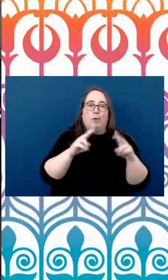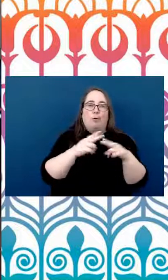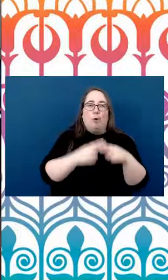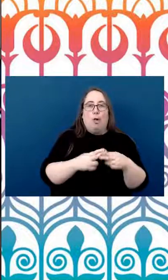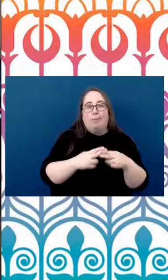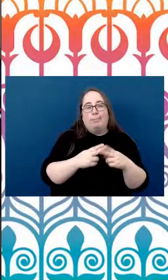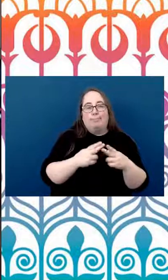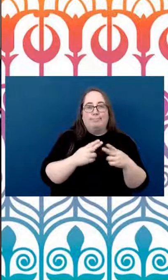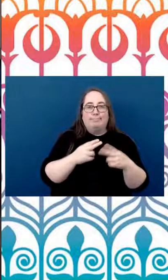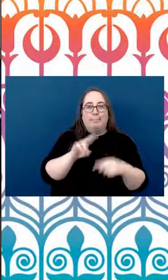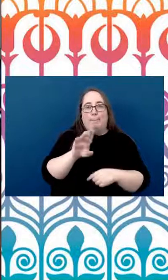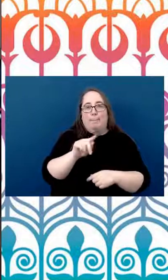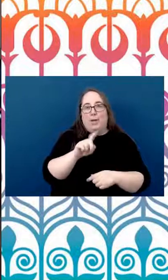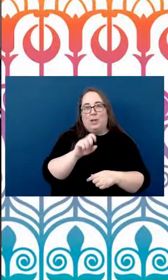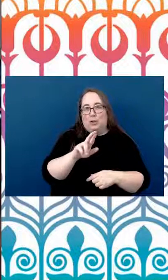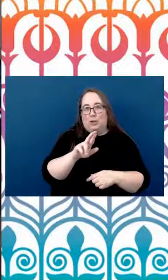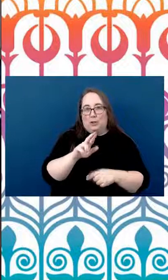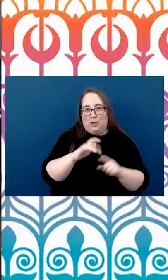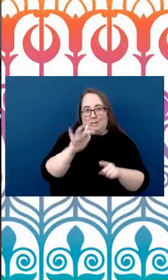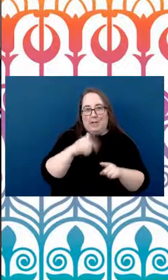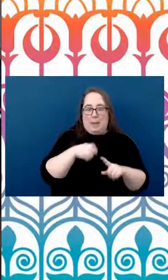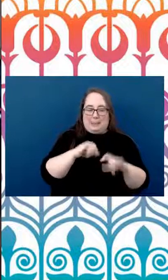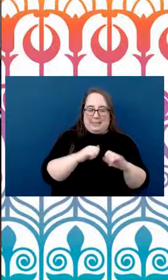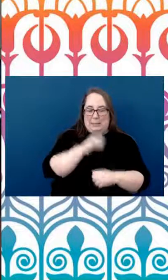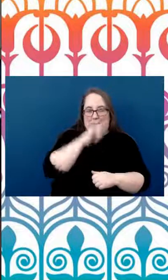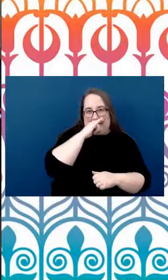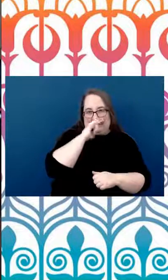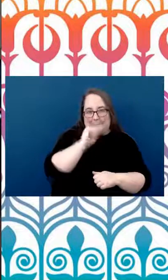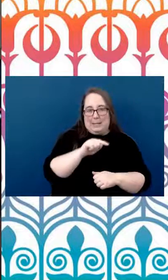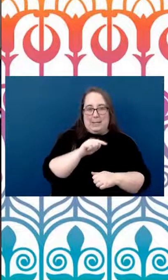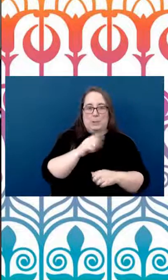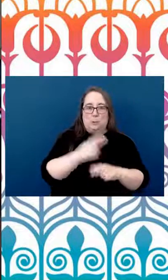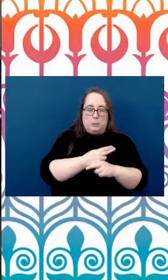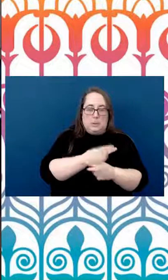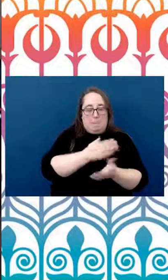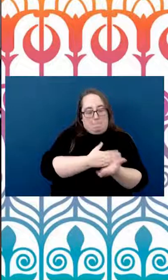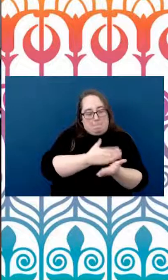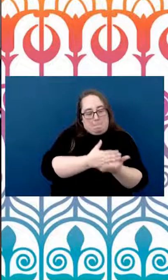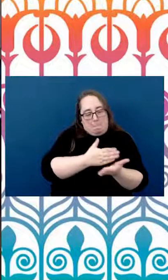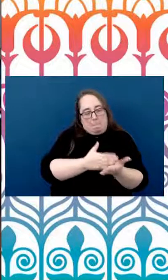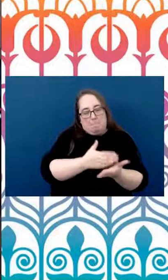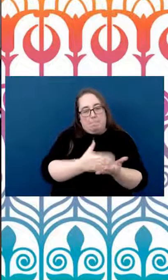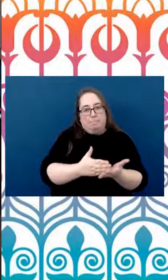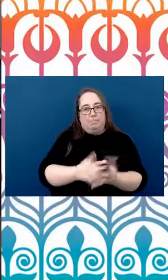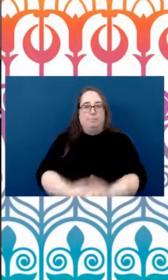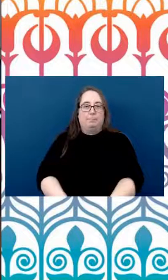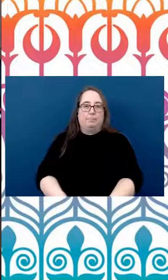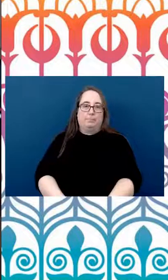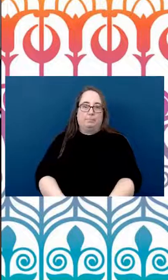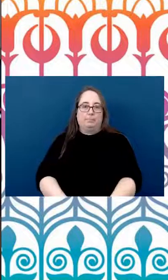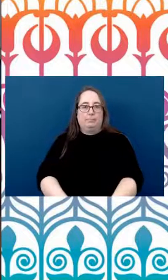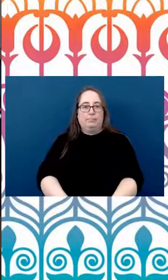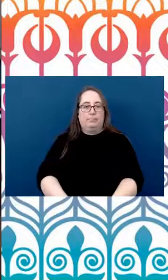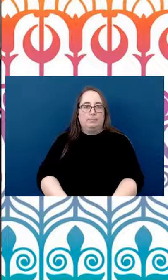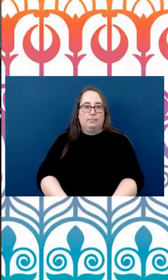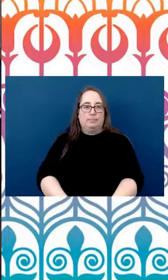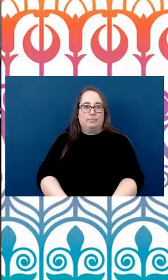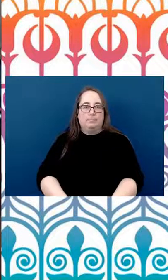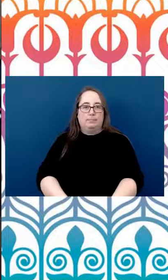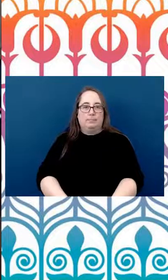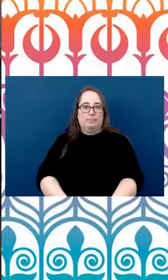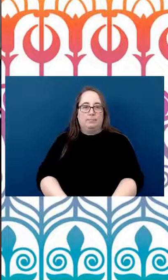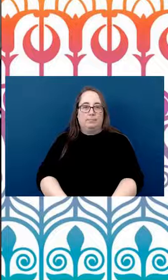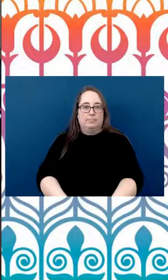you guys. I'm staying with all the kids in the house. We're using our butter knife. I think I might. Does that look